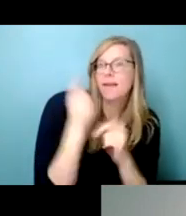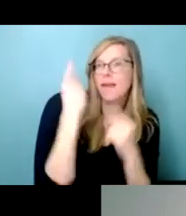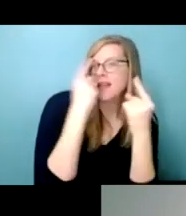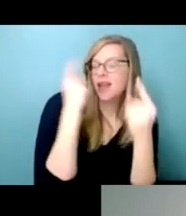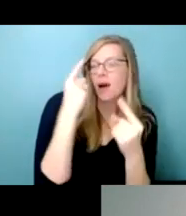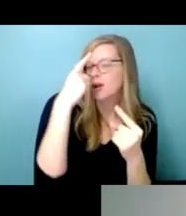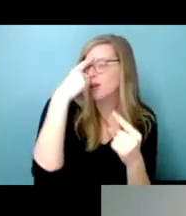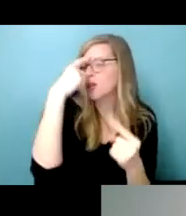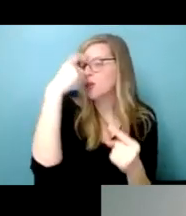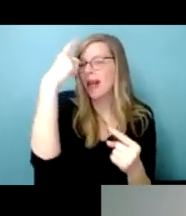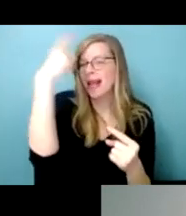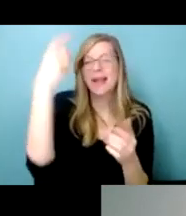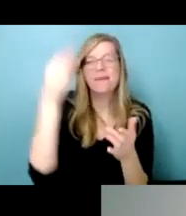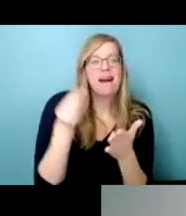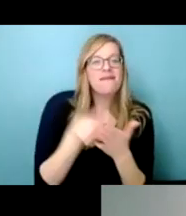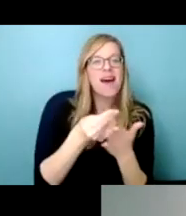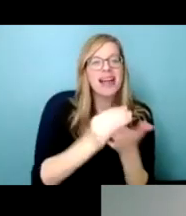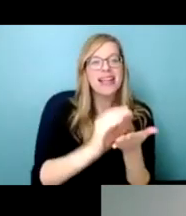like?